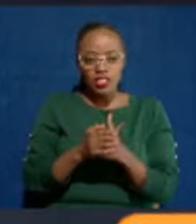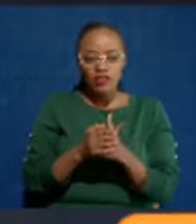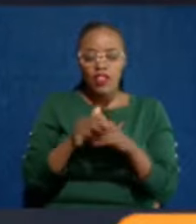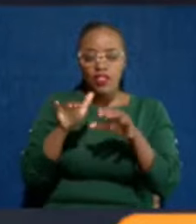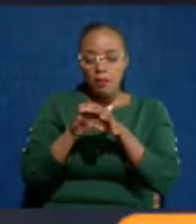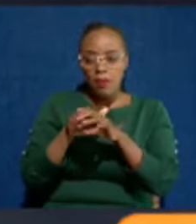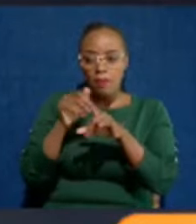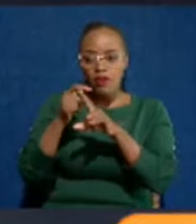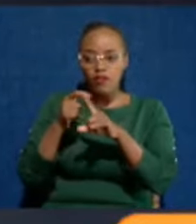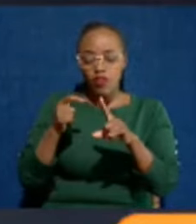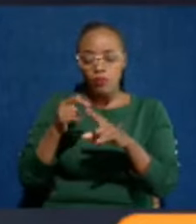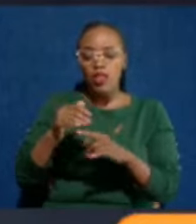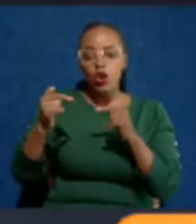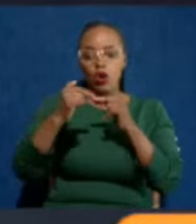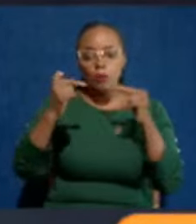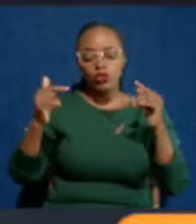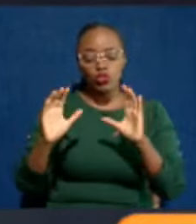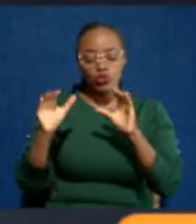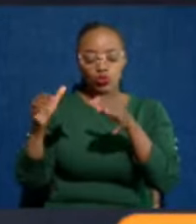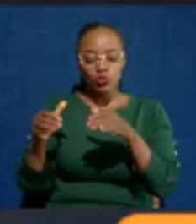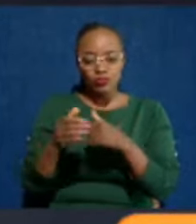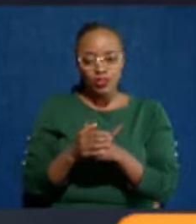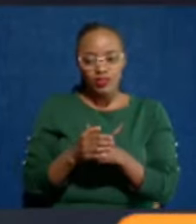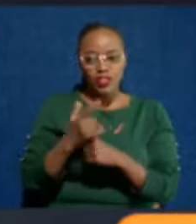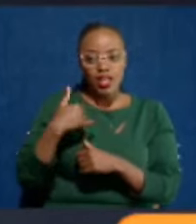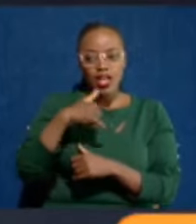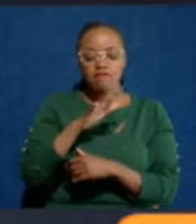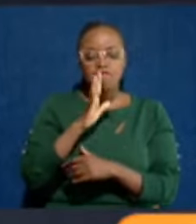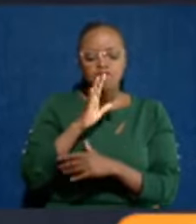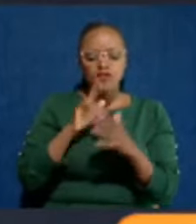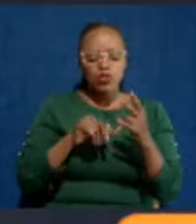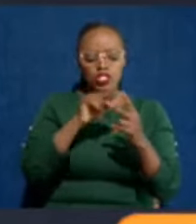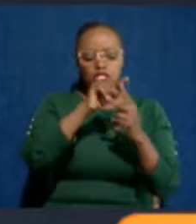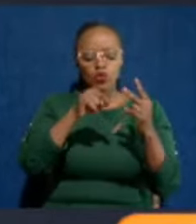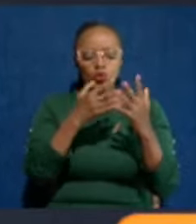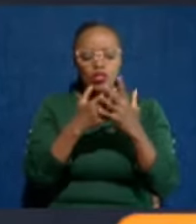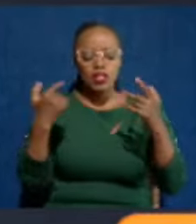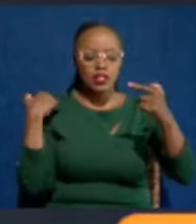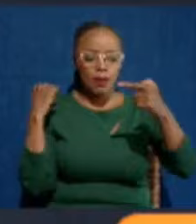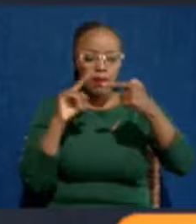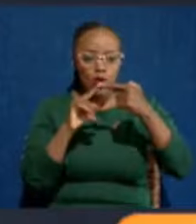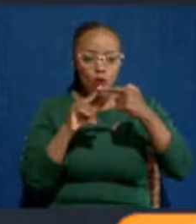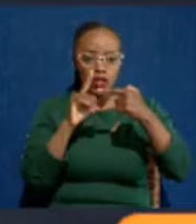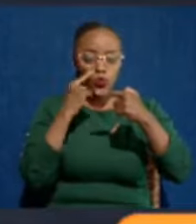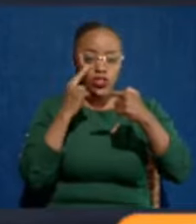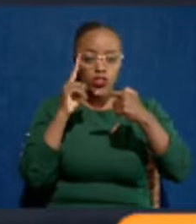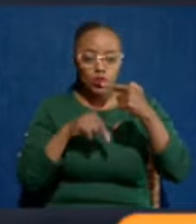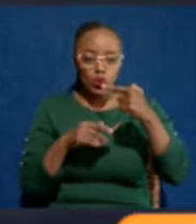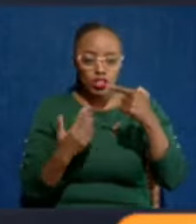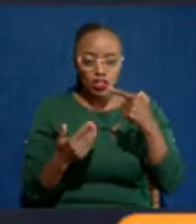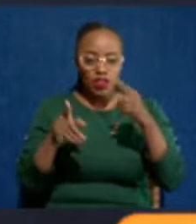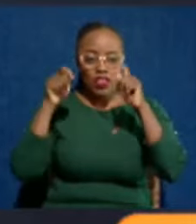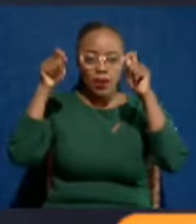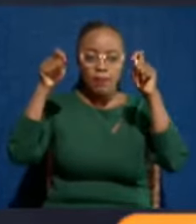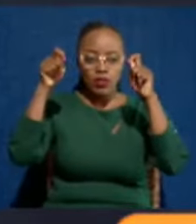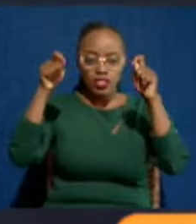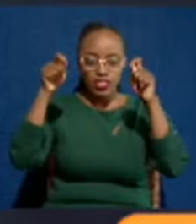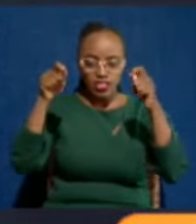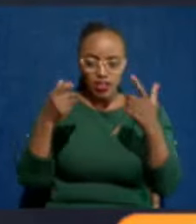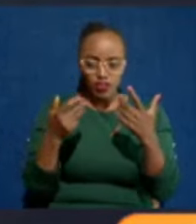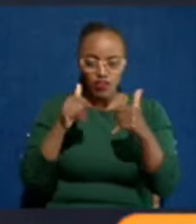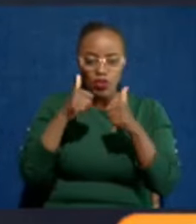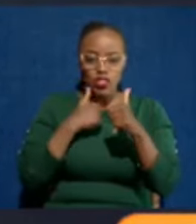members from the opposition. What did we see today? We saw two things. The first thing is the protests did